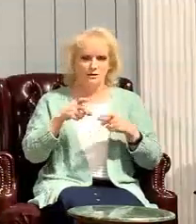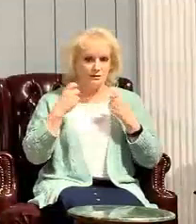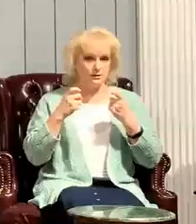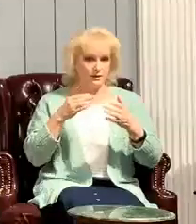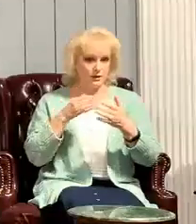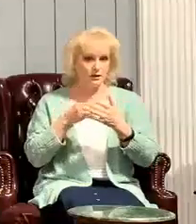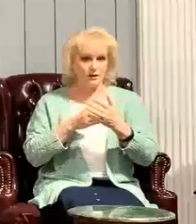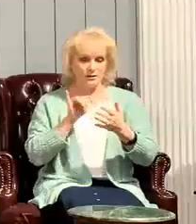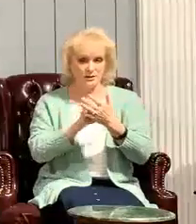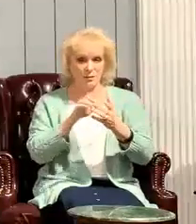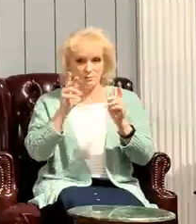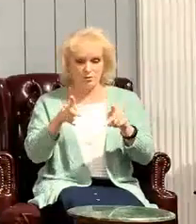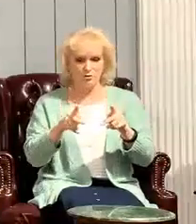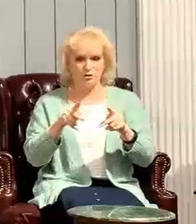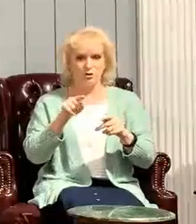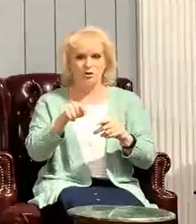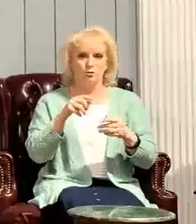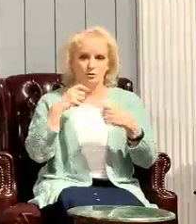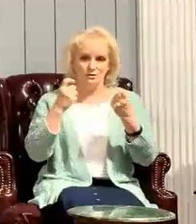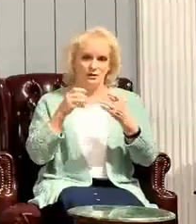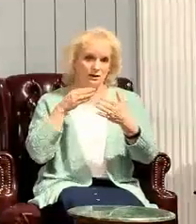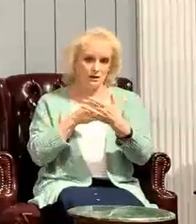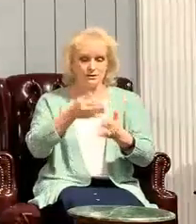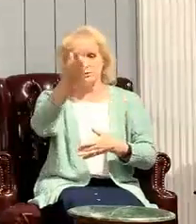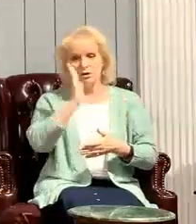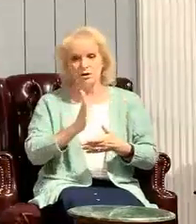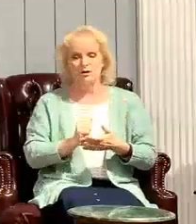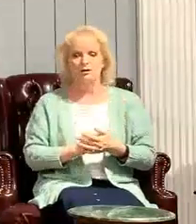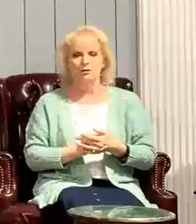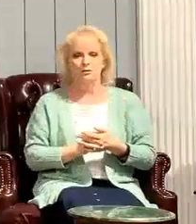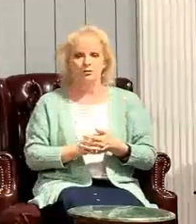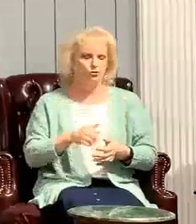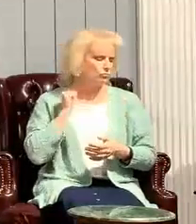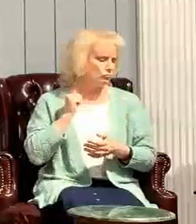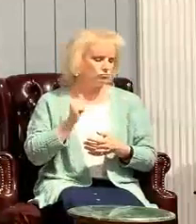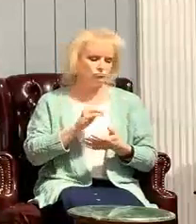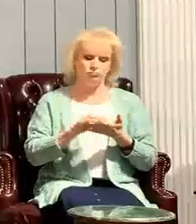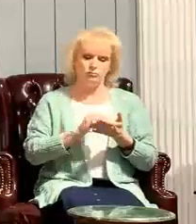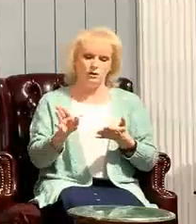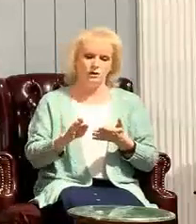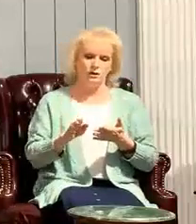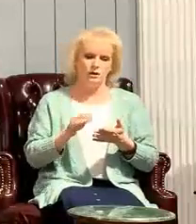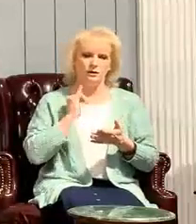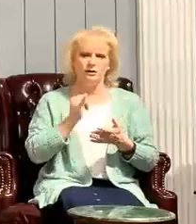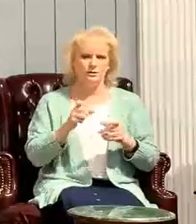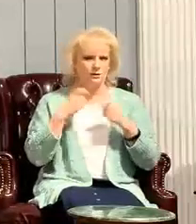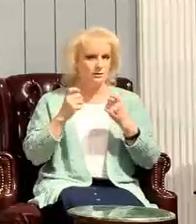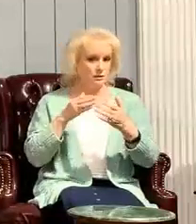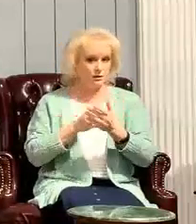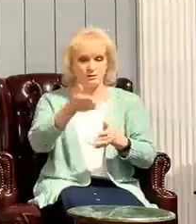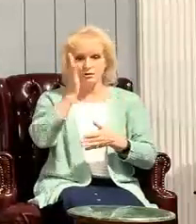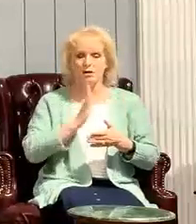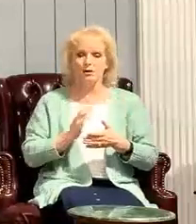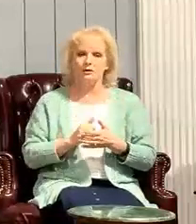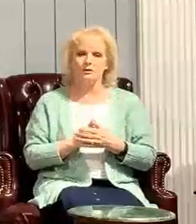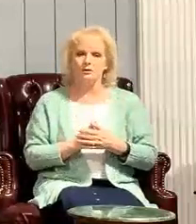yourself. But you're sinning, and you're sinning against God. To refuse to forgive is a sin against